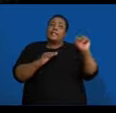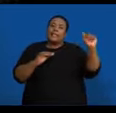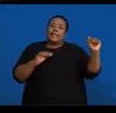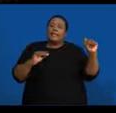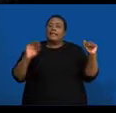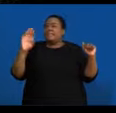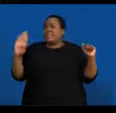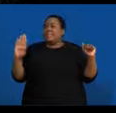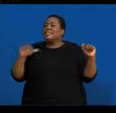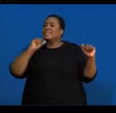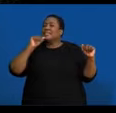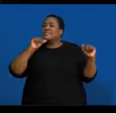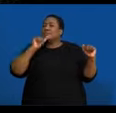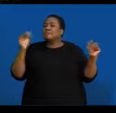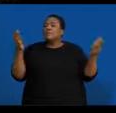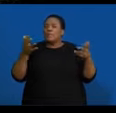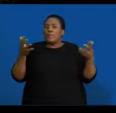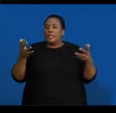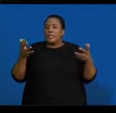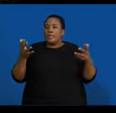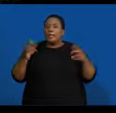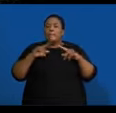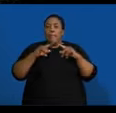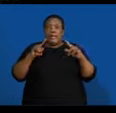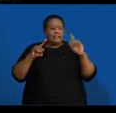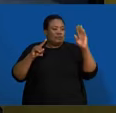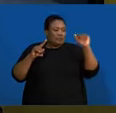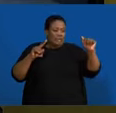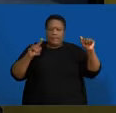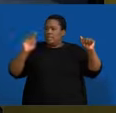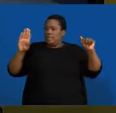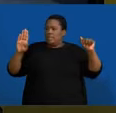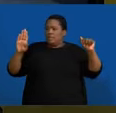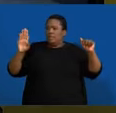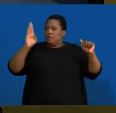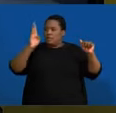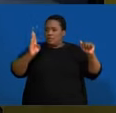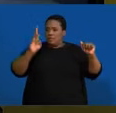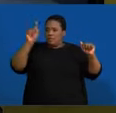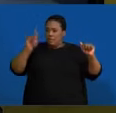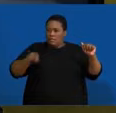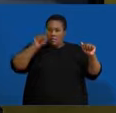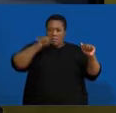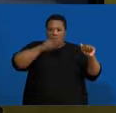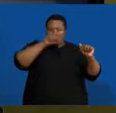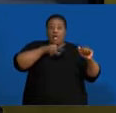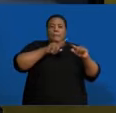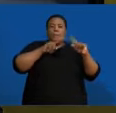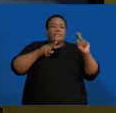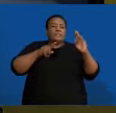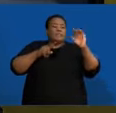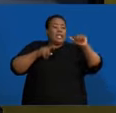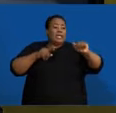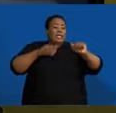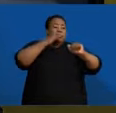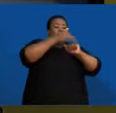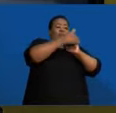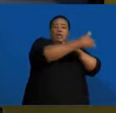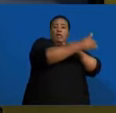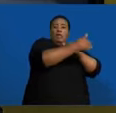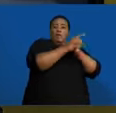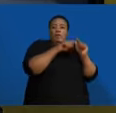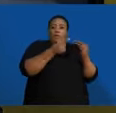it doesn't matter where it is between A and B. Just not from the left-hand side of A and from the right-hand